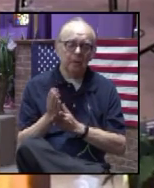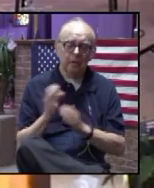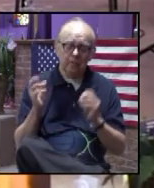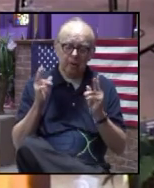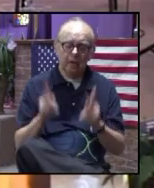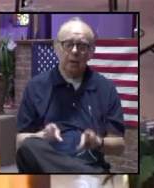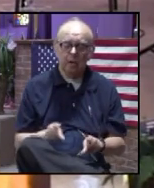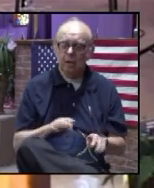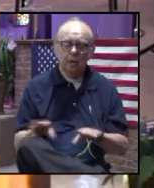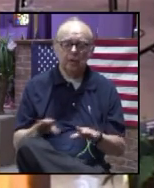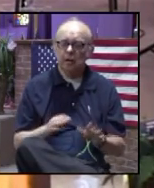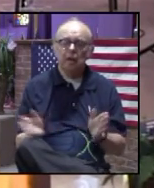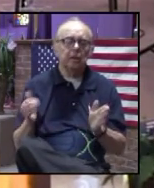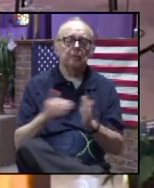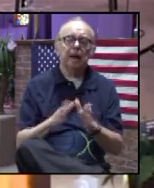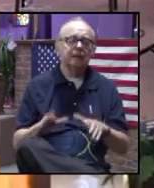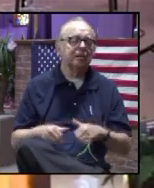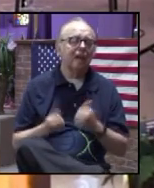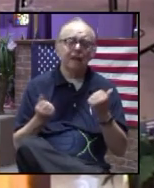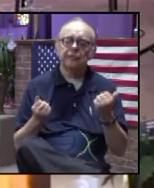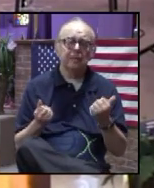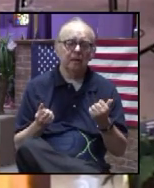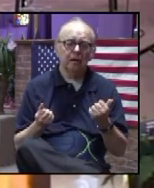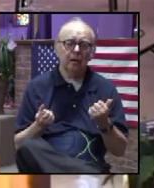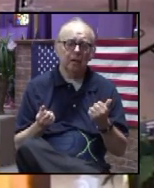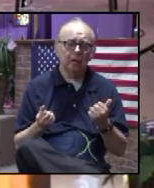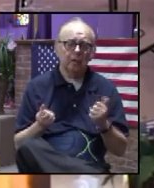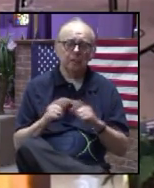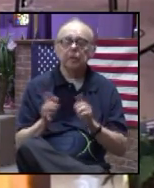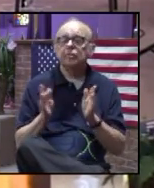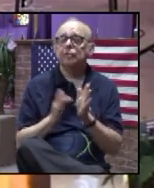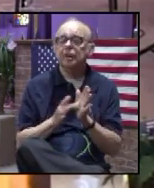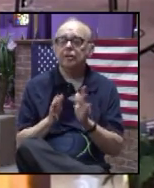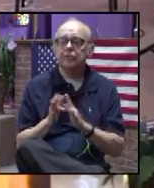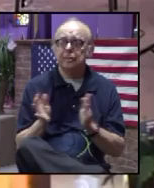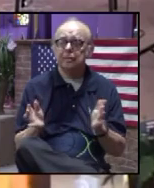Nobody else had ever come back to life like Jesus.